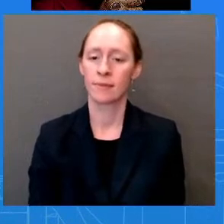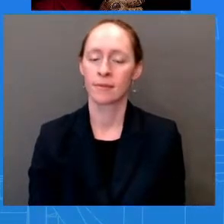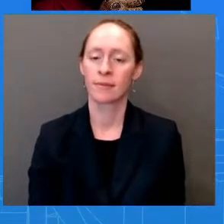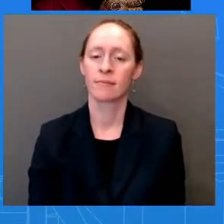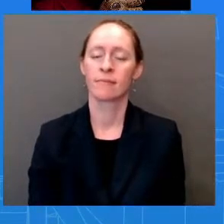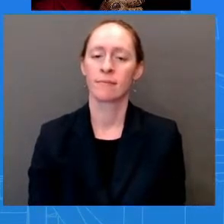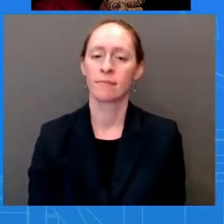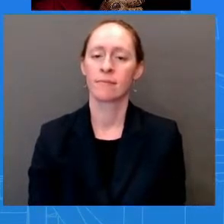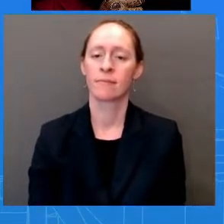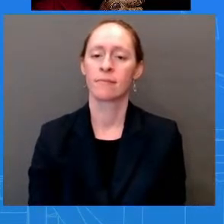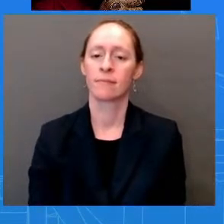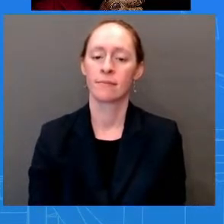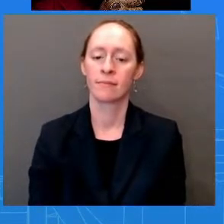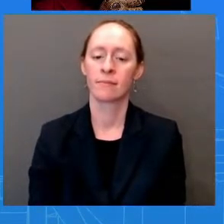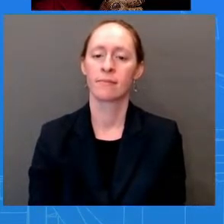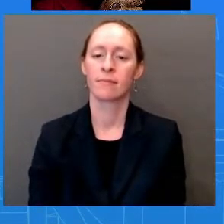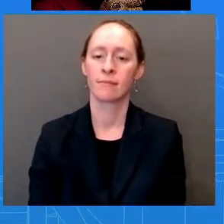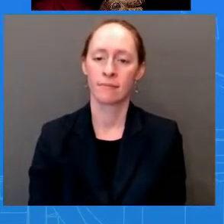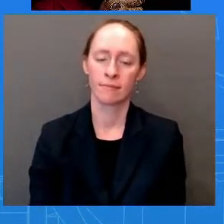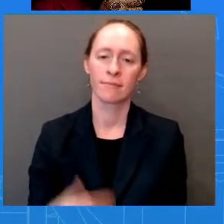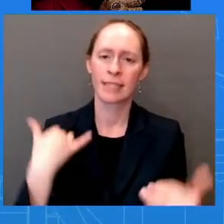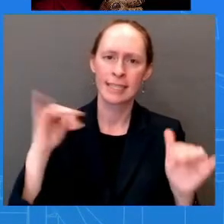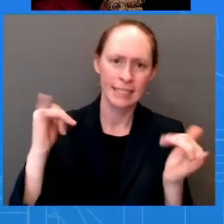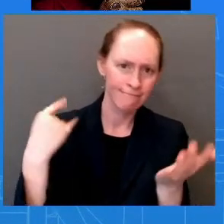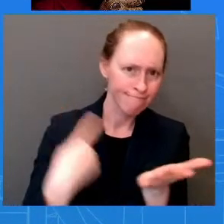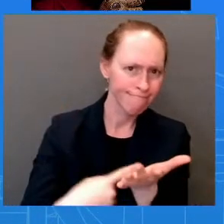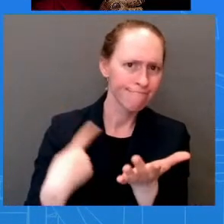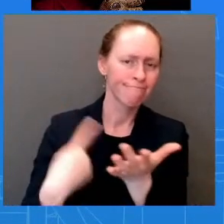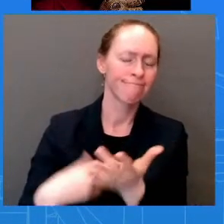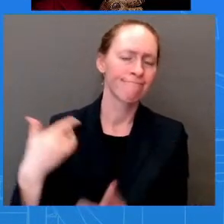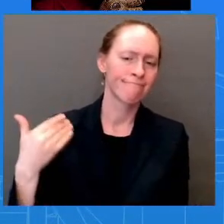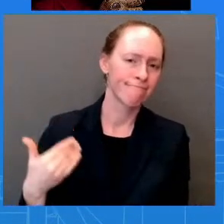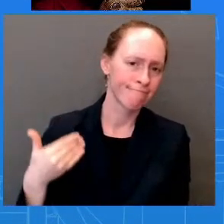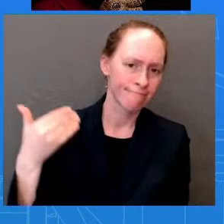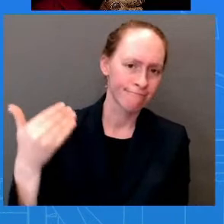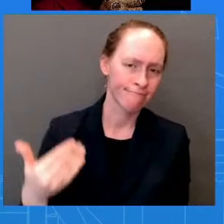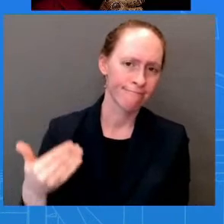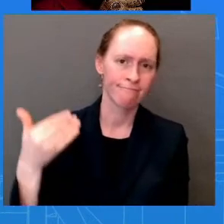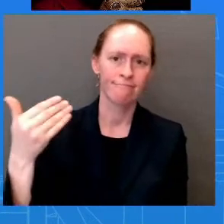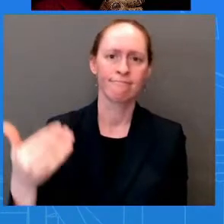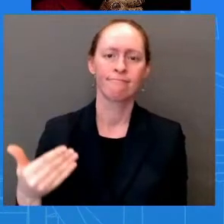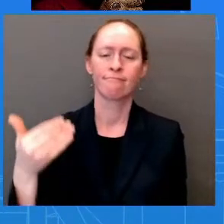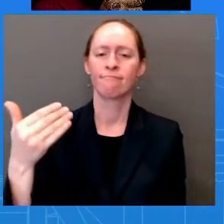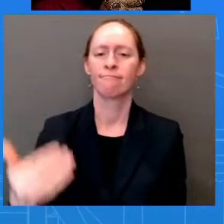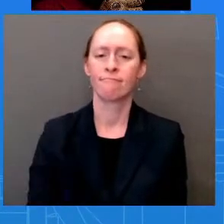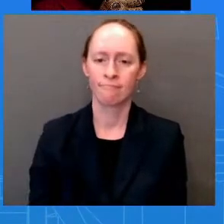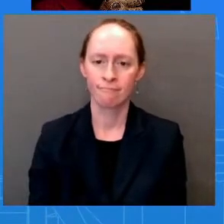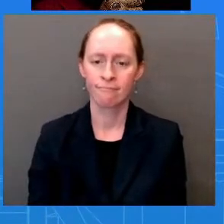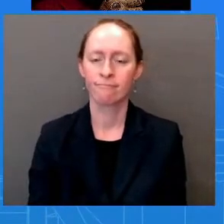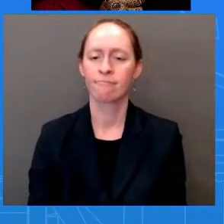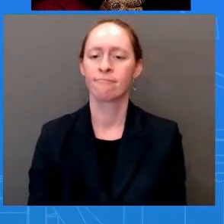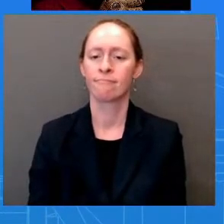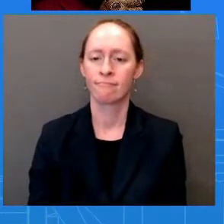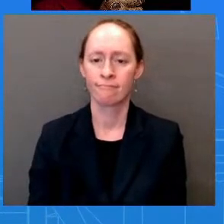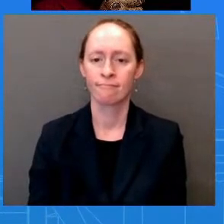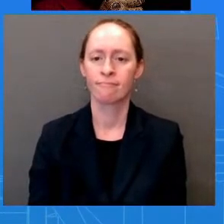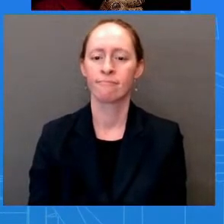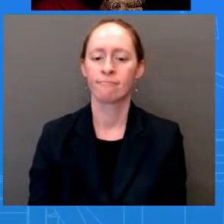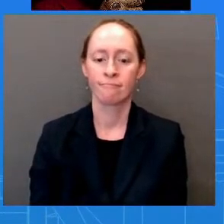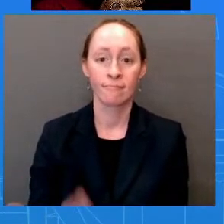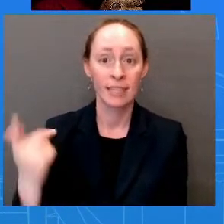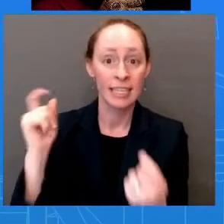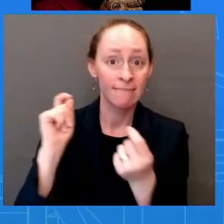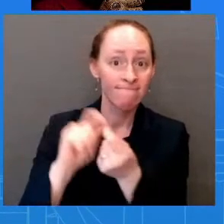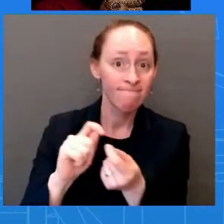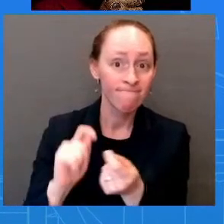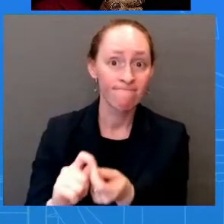just on a regular basis, as we do here at the White House. I don't have anything specifics to read out, any conversation to read out.